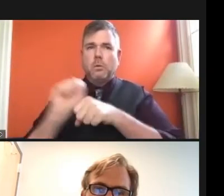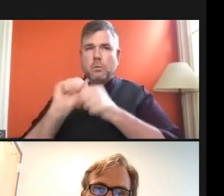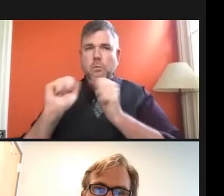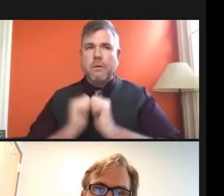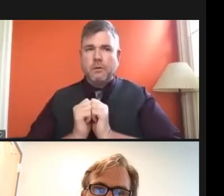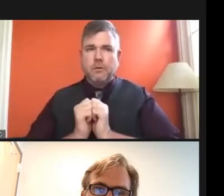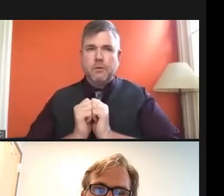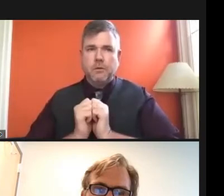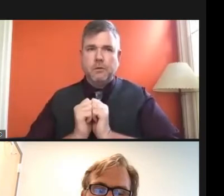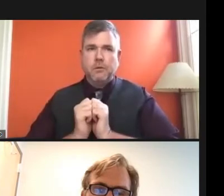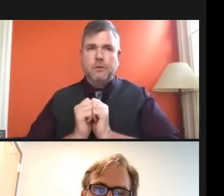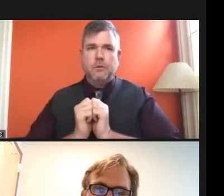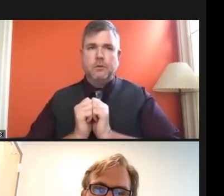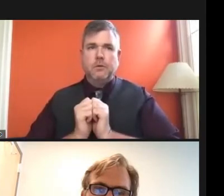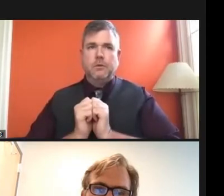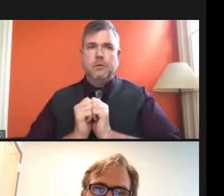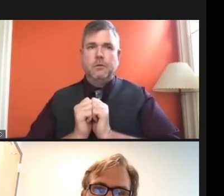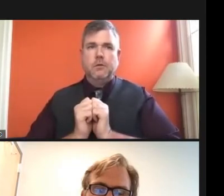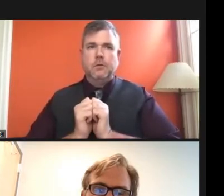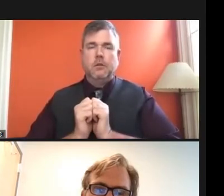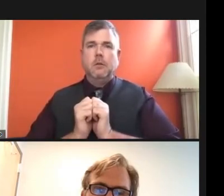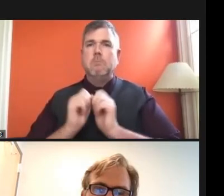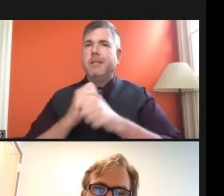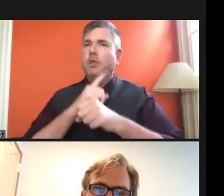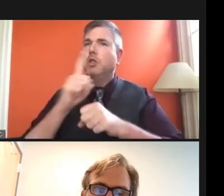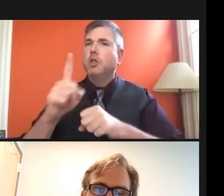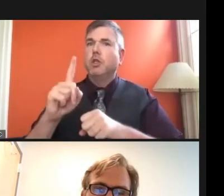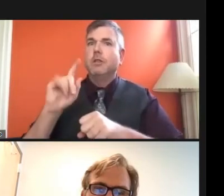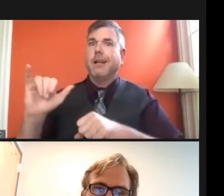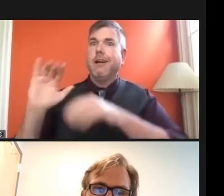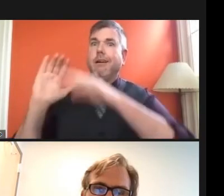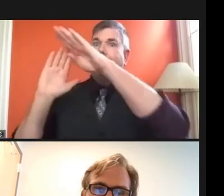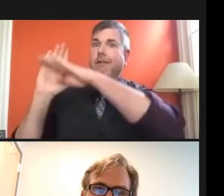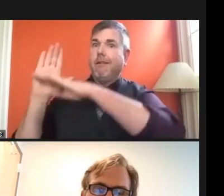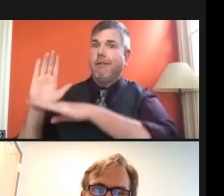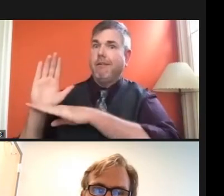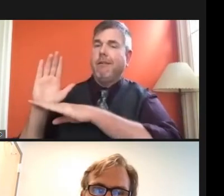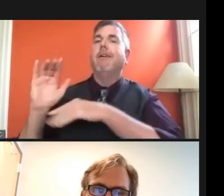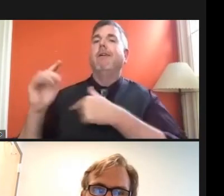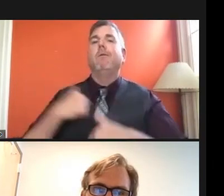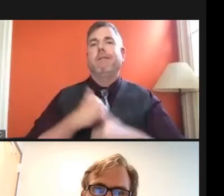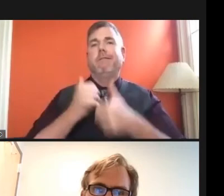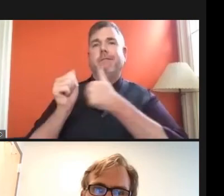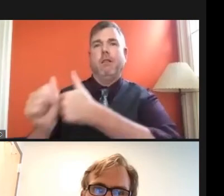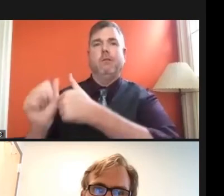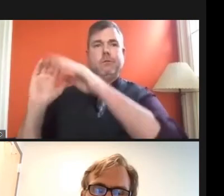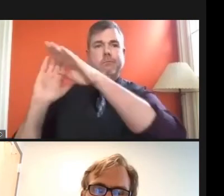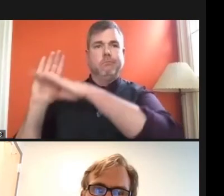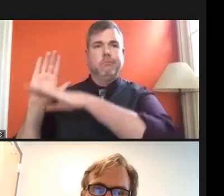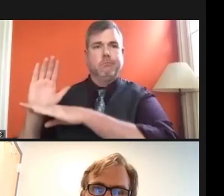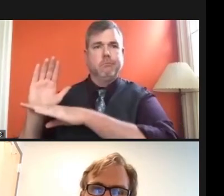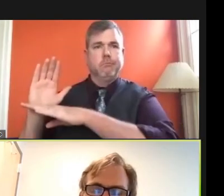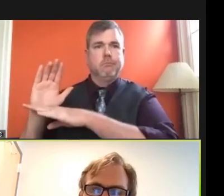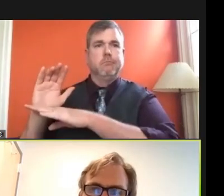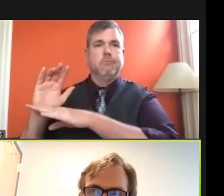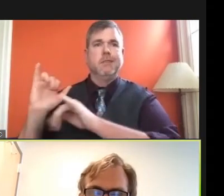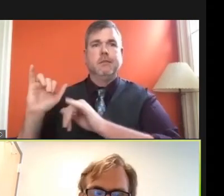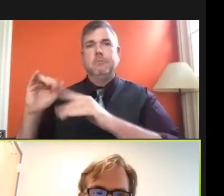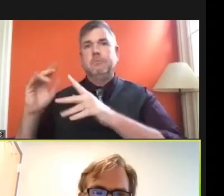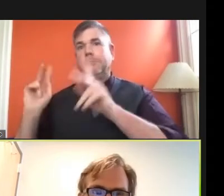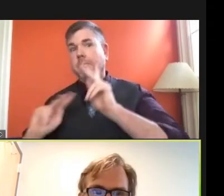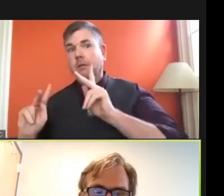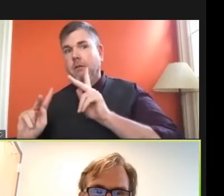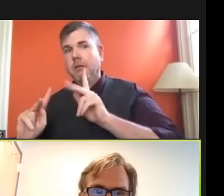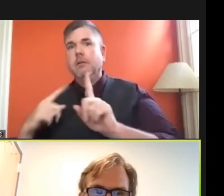and individuals should be complying with the orders. And we're working to make sure that we've got enforcement plans in place. Can I add something to